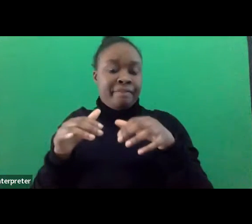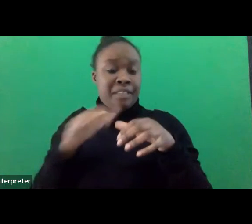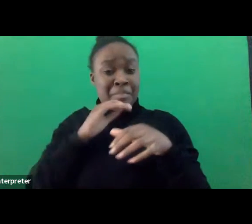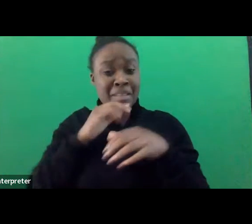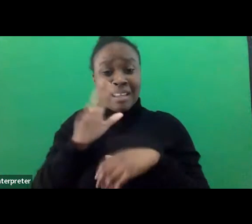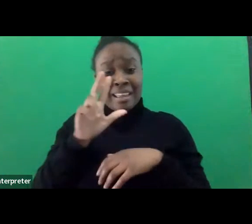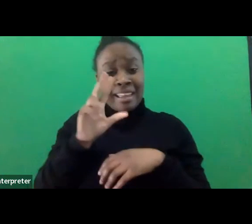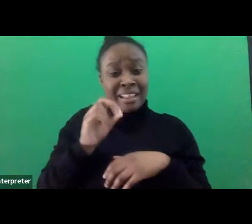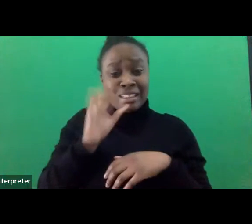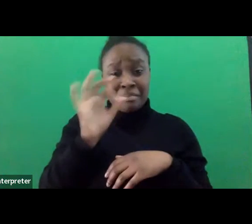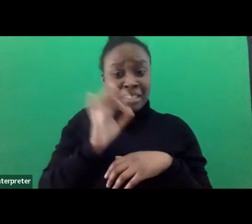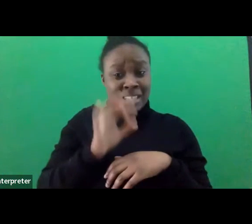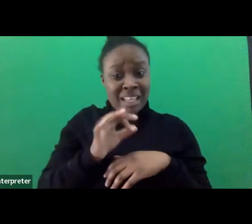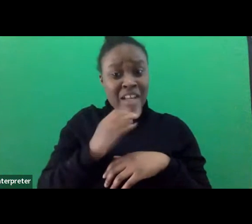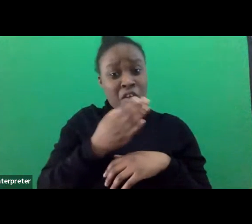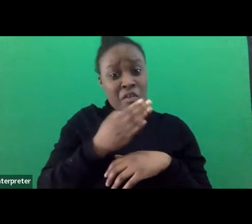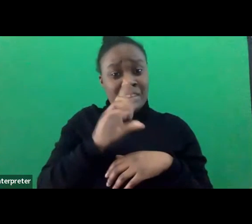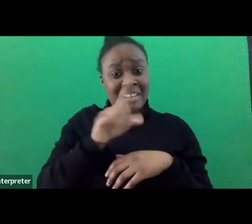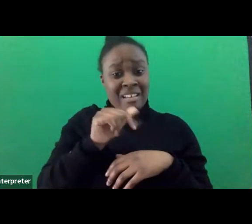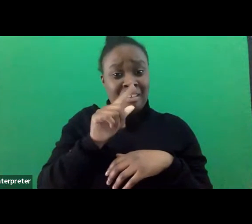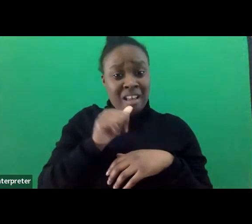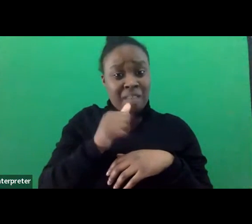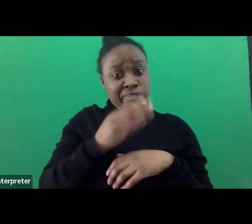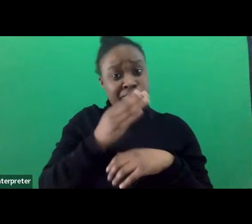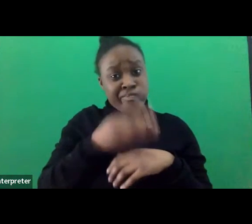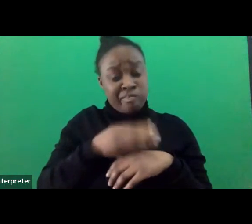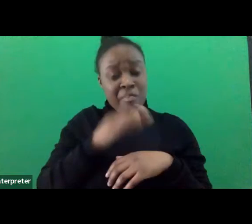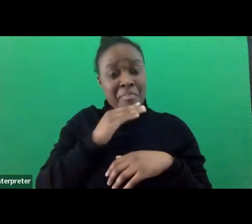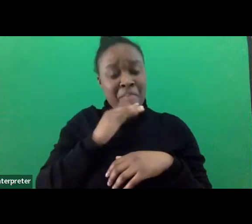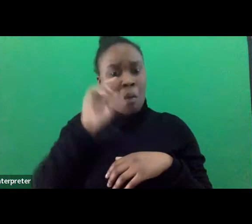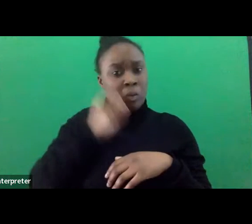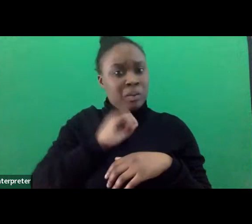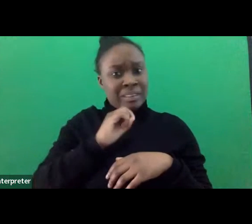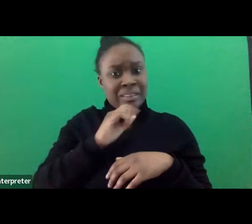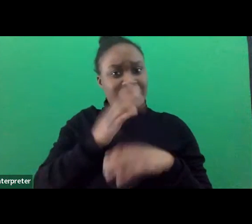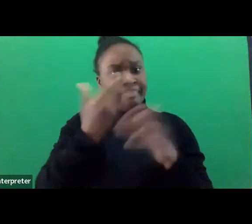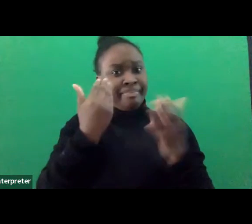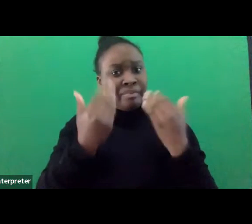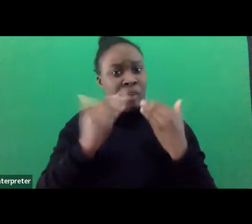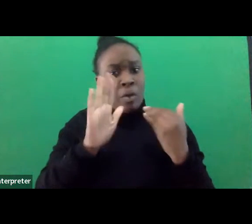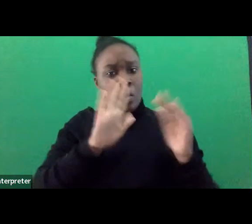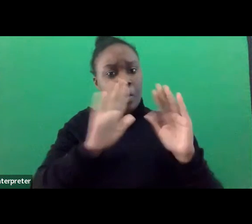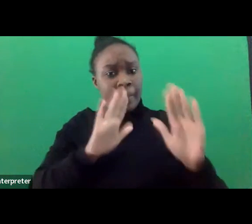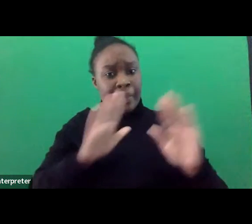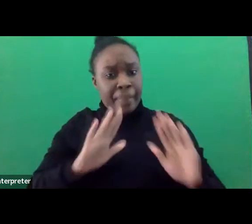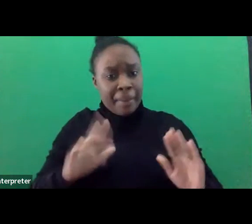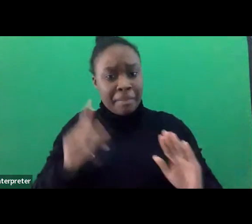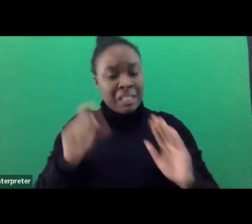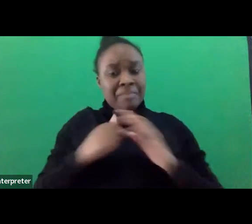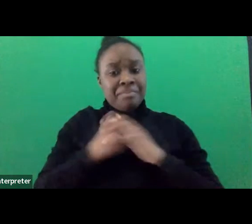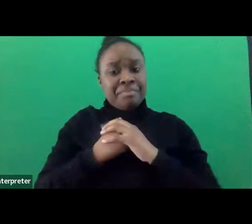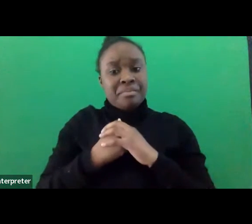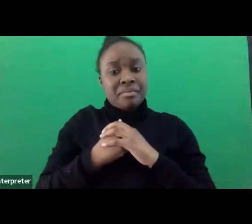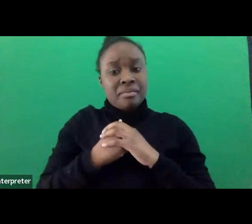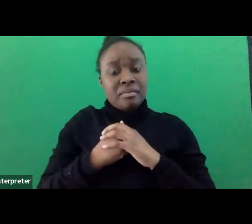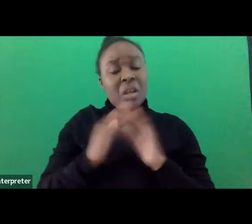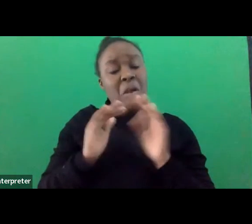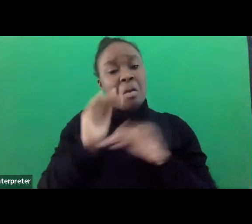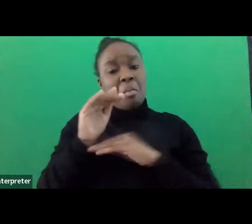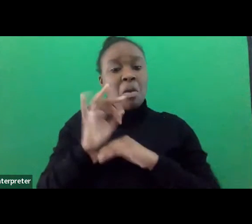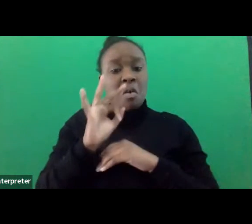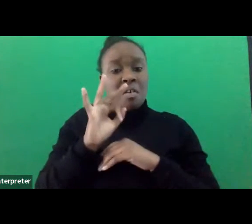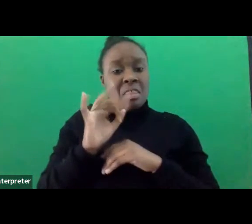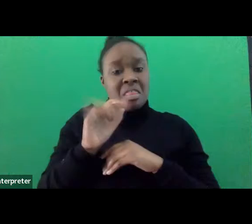data on our register is outdated. There are just over 3,000 clearing agents